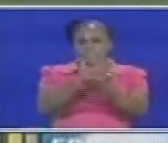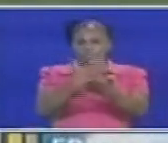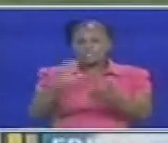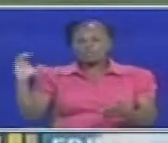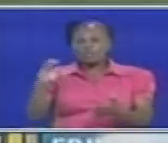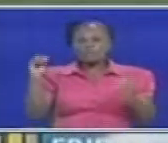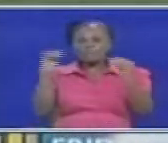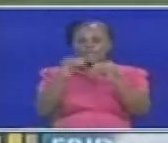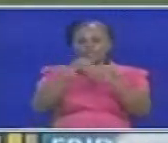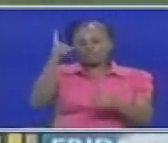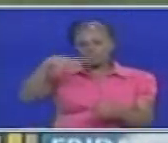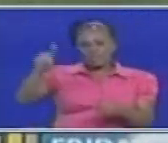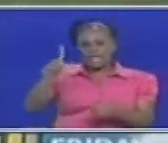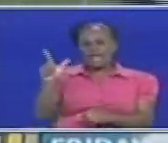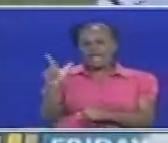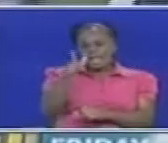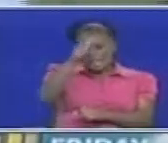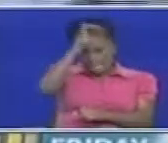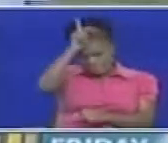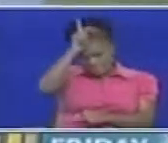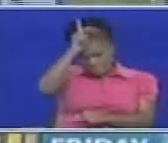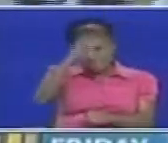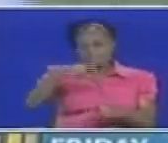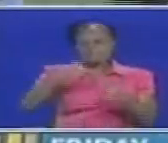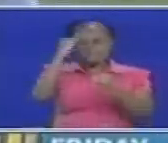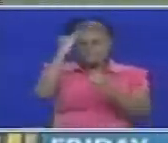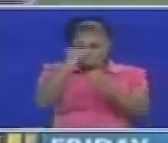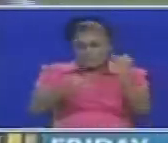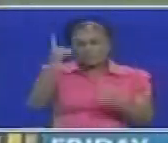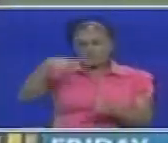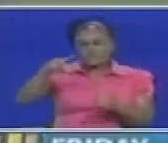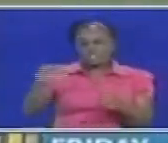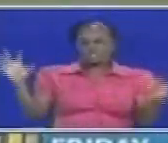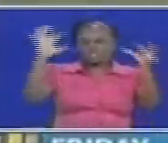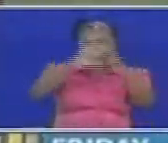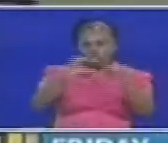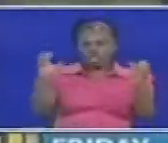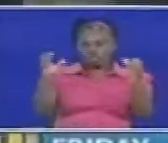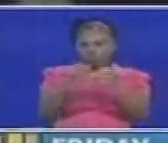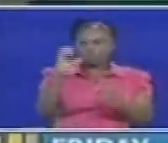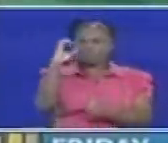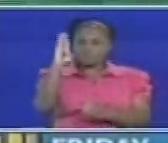will meet the winner between Liberia and Lesotho. The eventual winner will join Group C, which has Burkina Faso, Angola and Gabon.